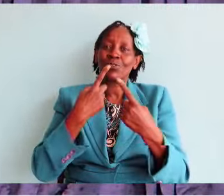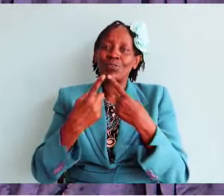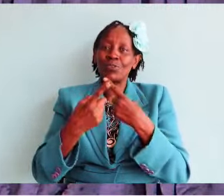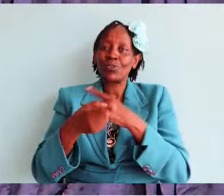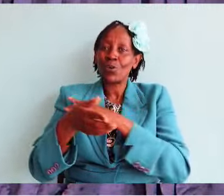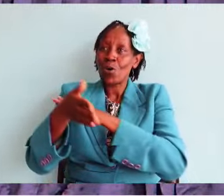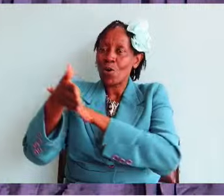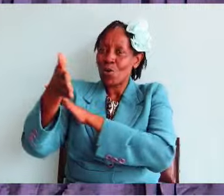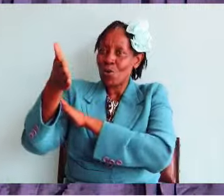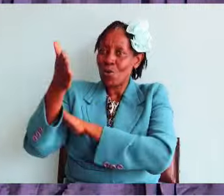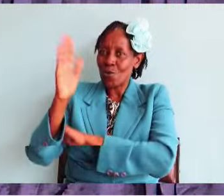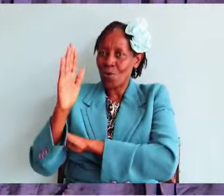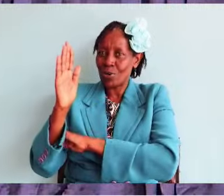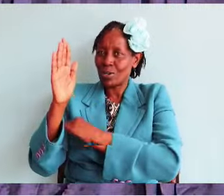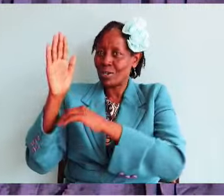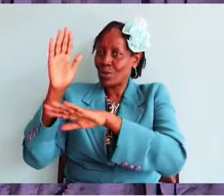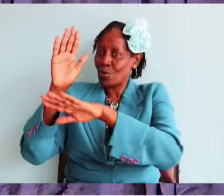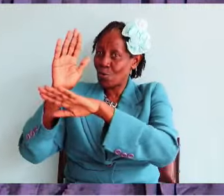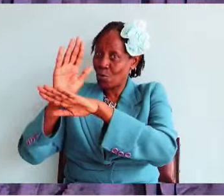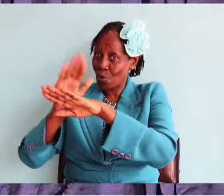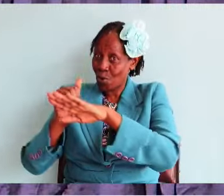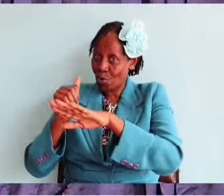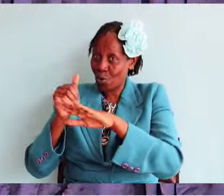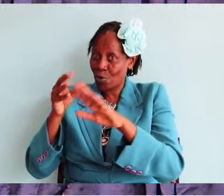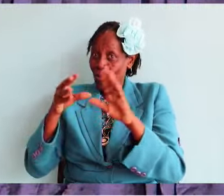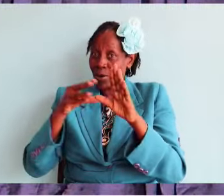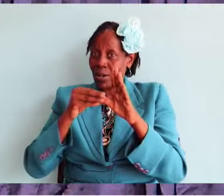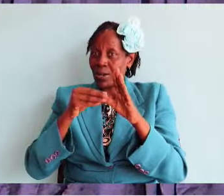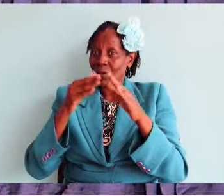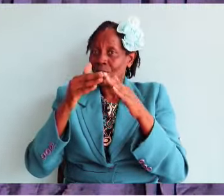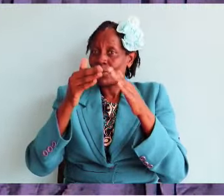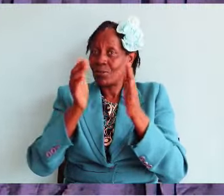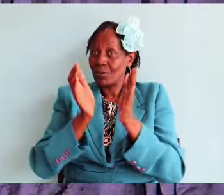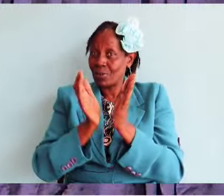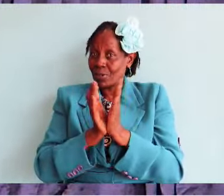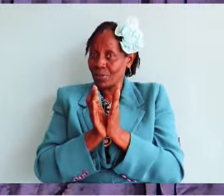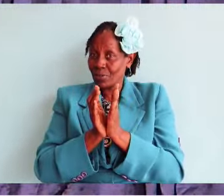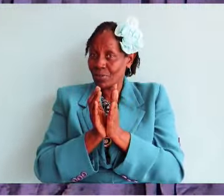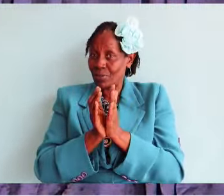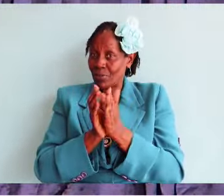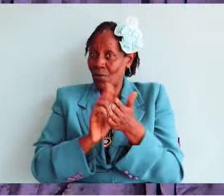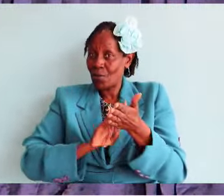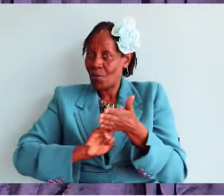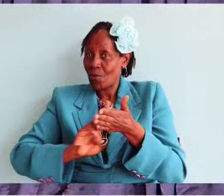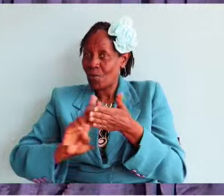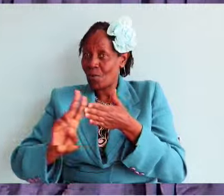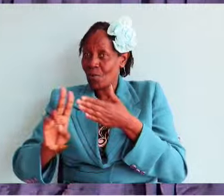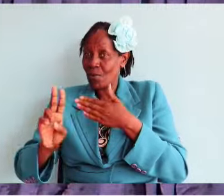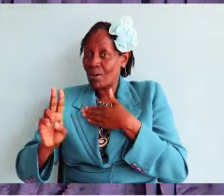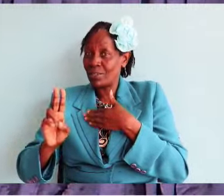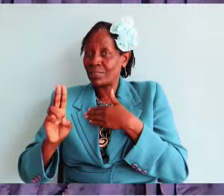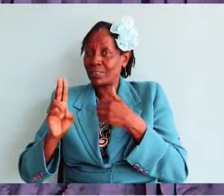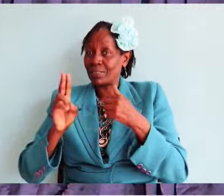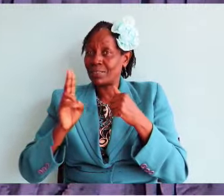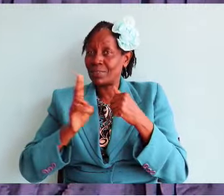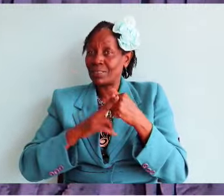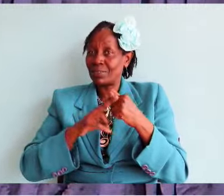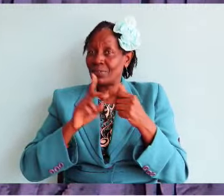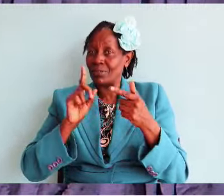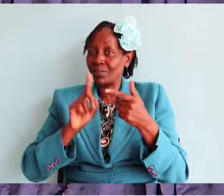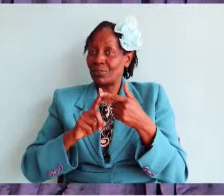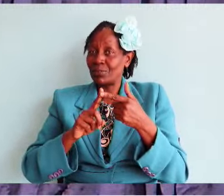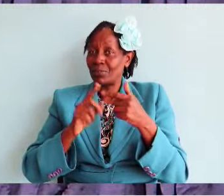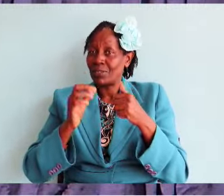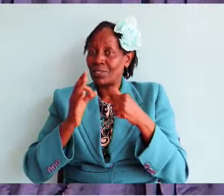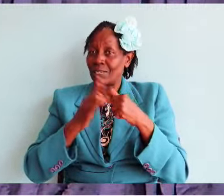Gideon. You see this in chapter 7, verse 1 to 8. God calls this